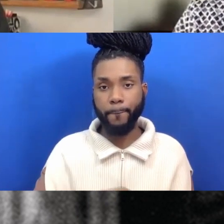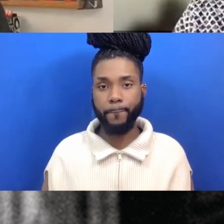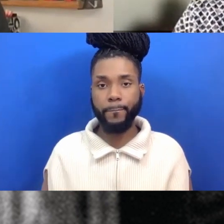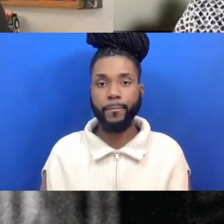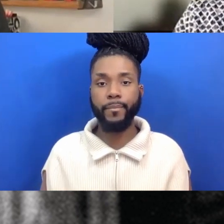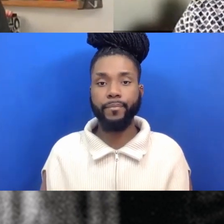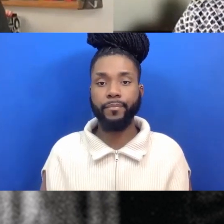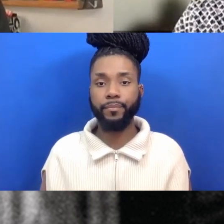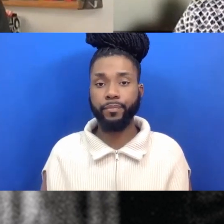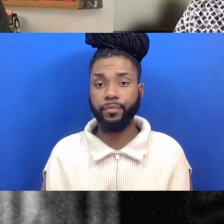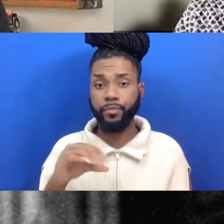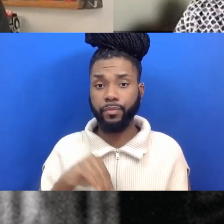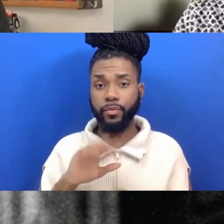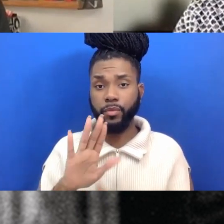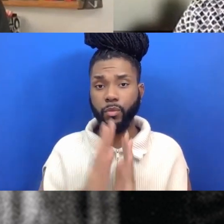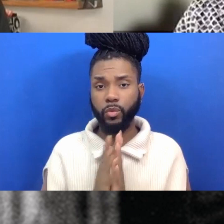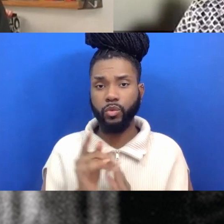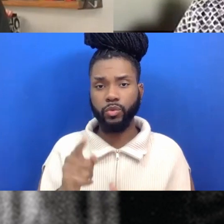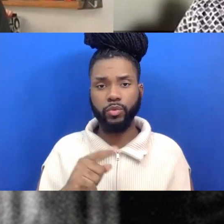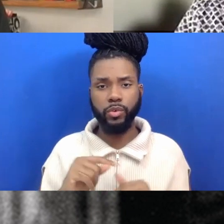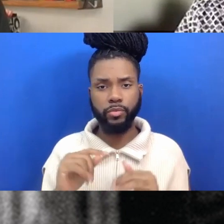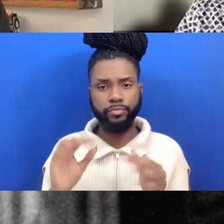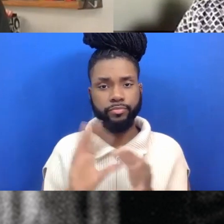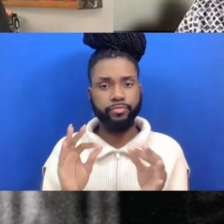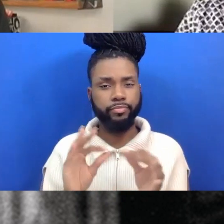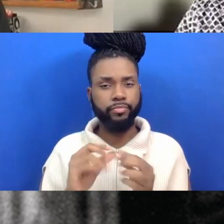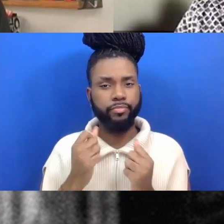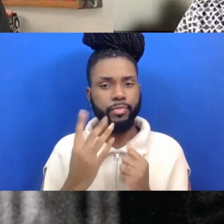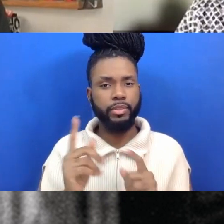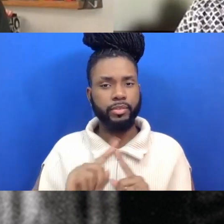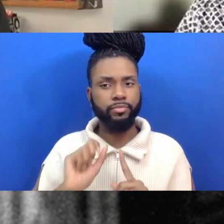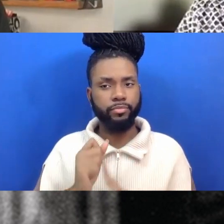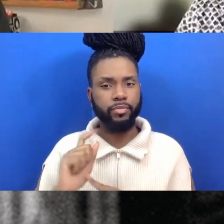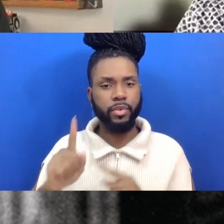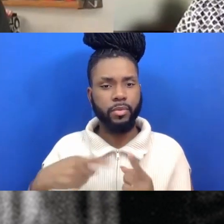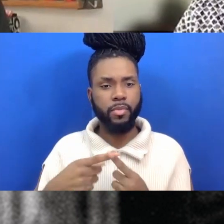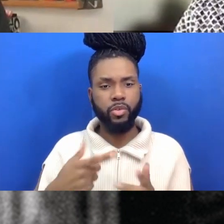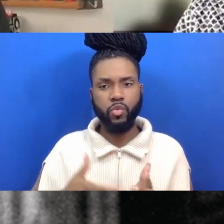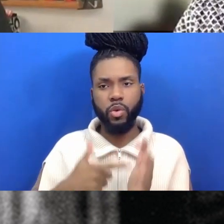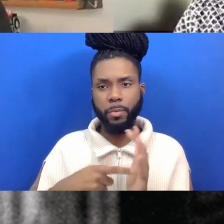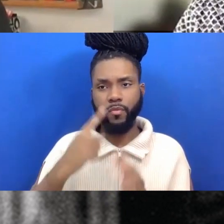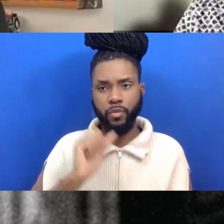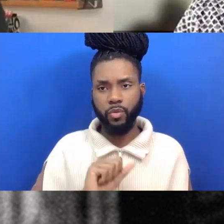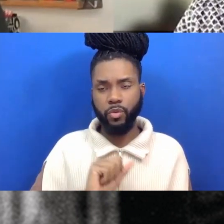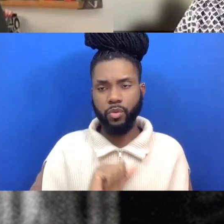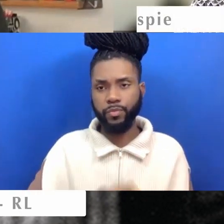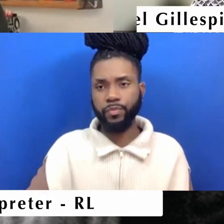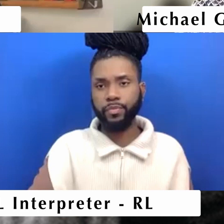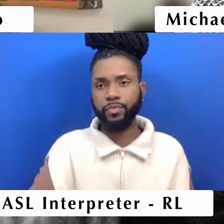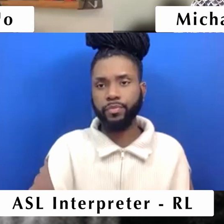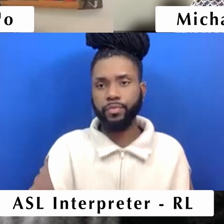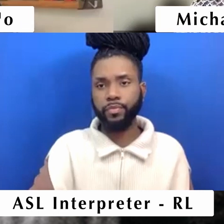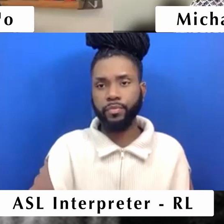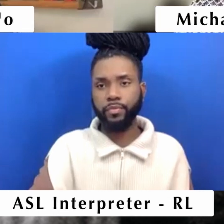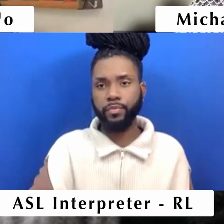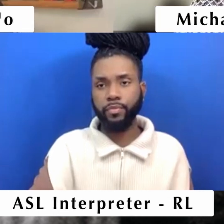within your book, you're staging so many encounters about the requirement of work. Work that entails more